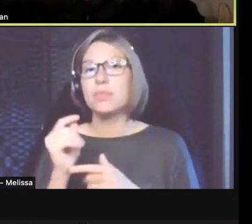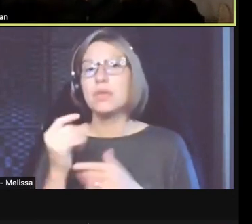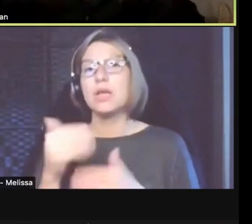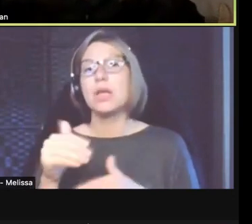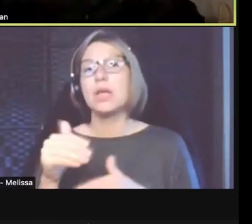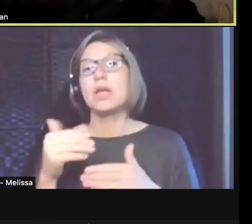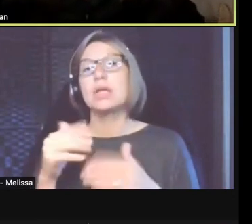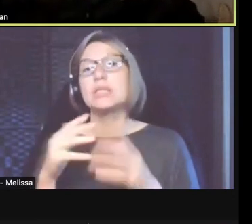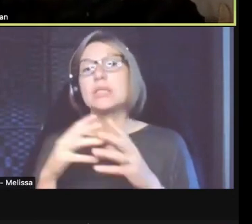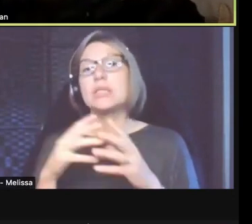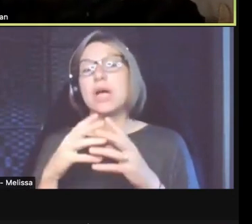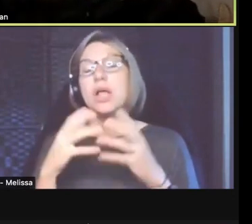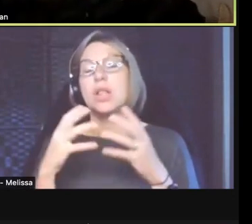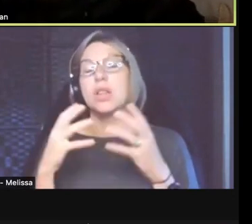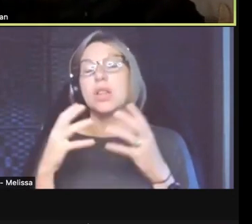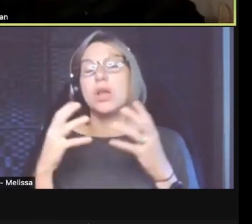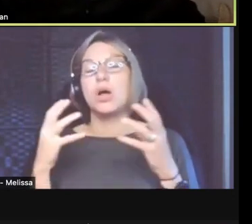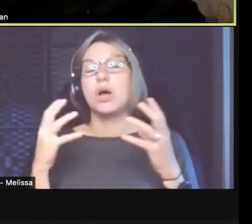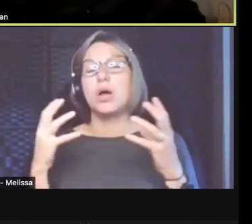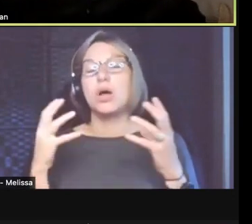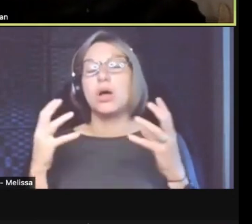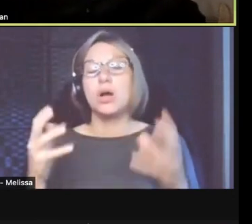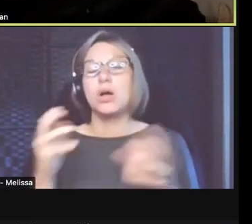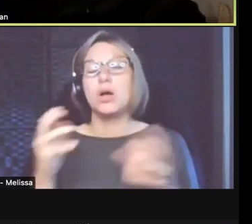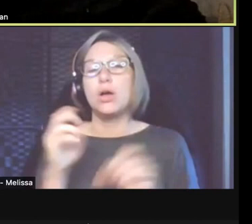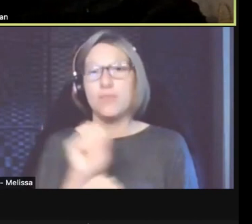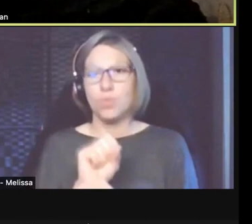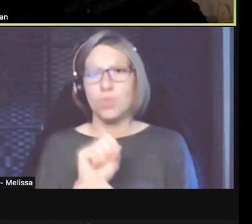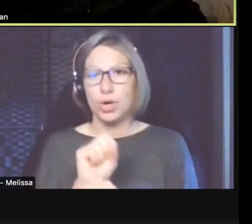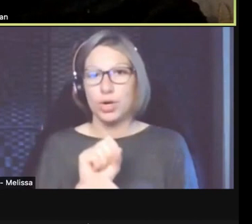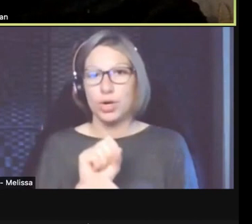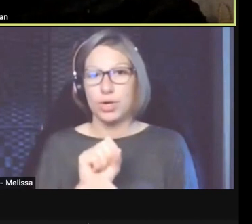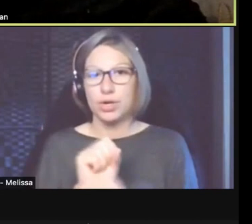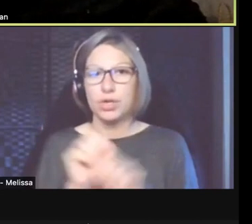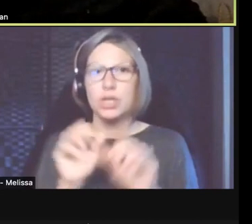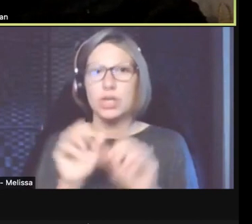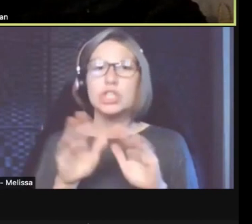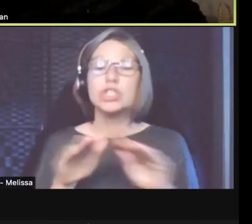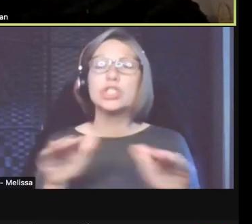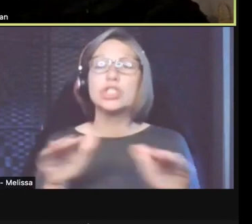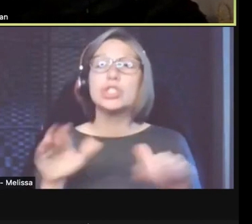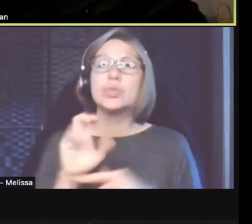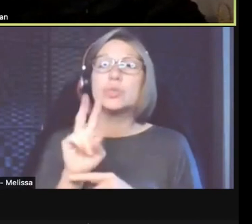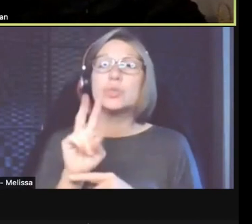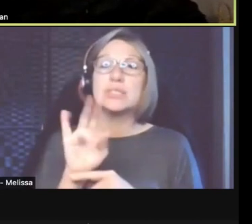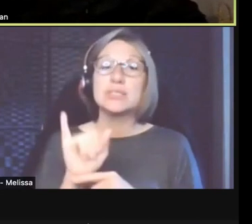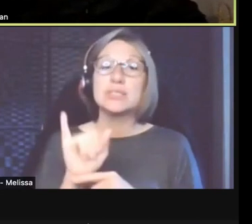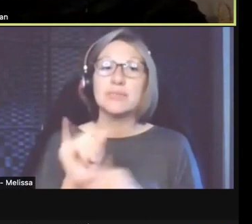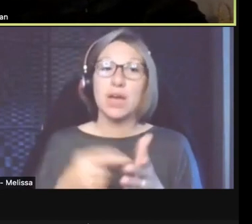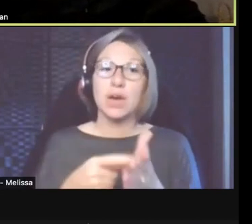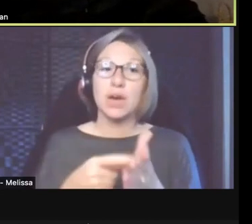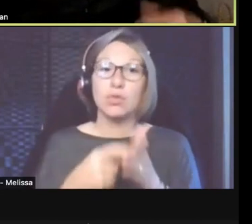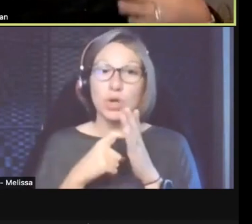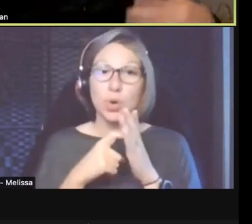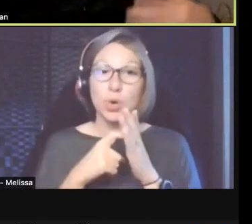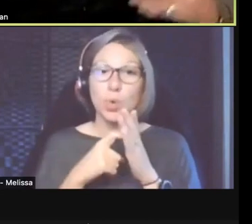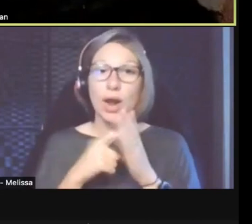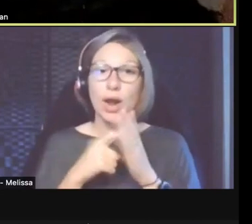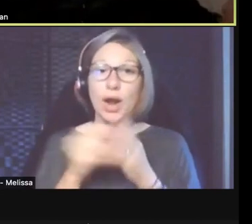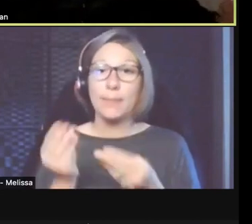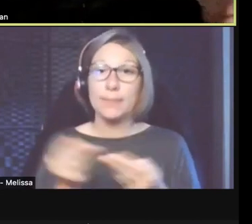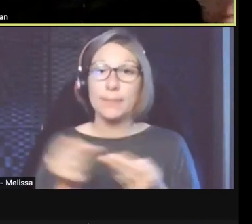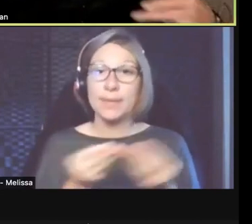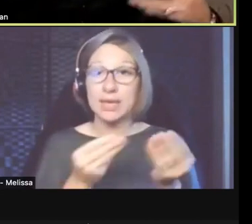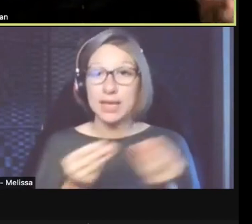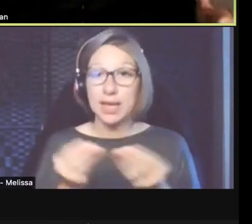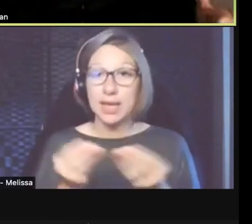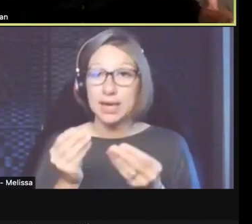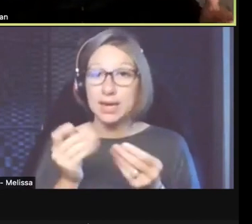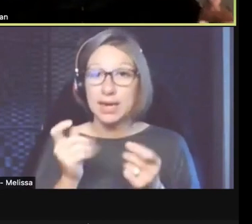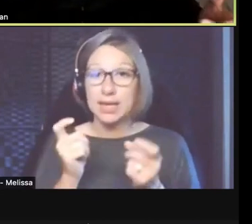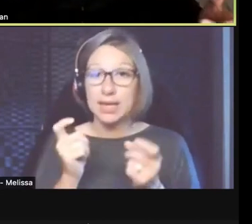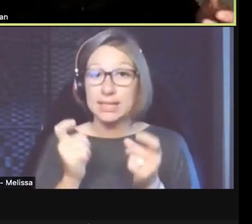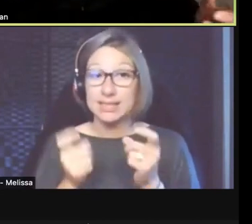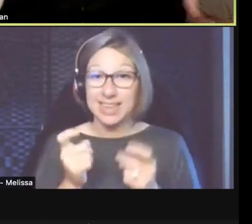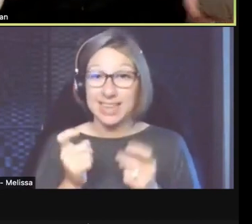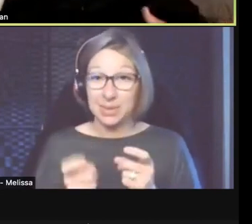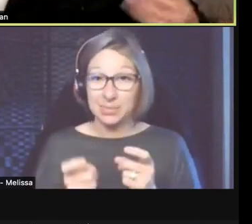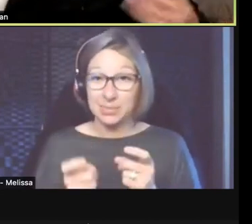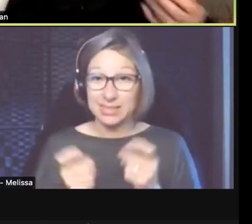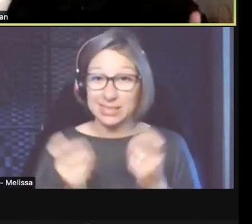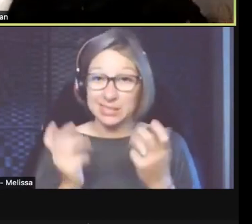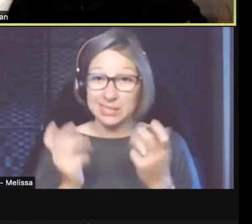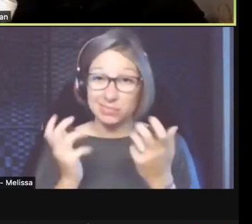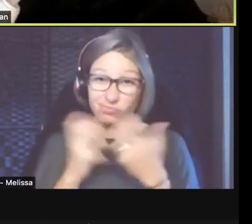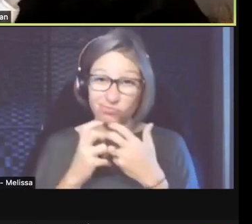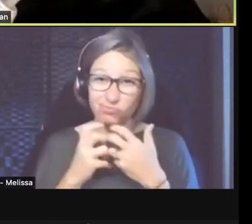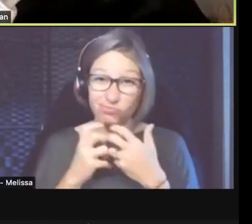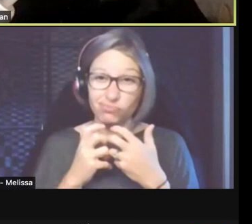work. Children with CBI require mediated, adapted, customized learning opportunities. And that's what his mom and dad were trying to do